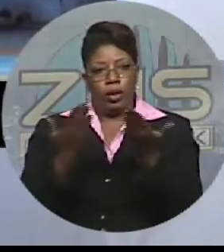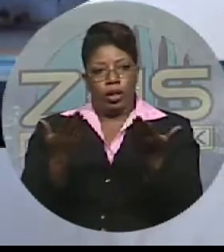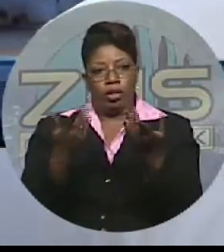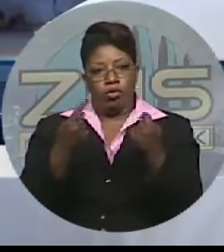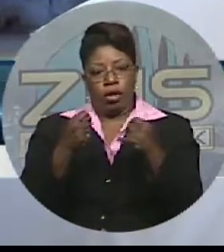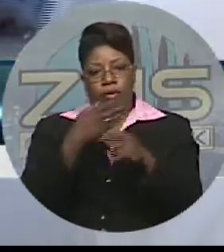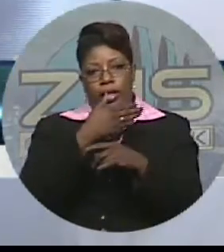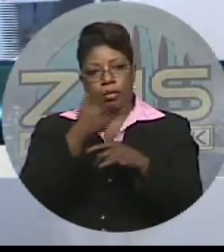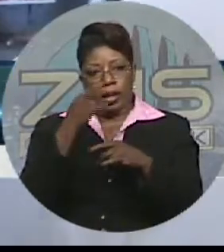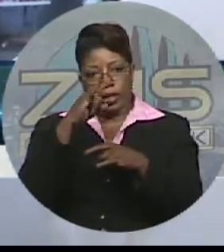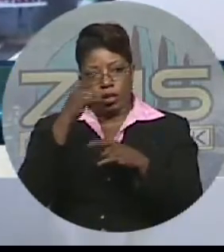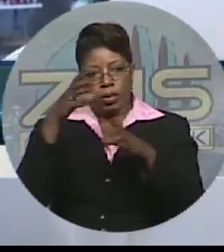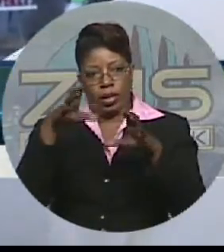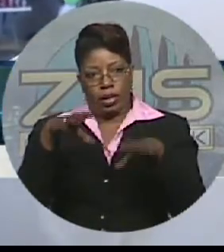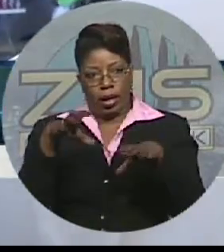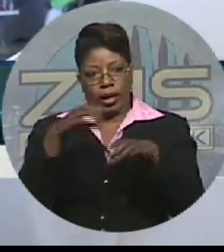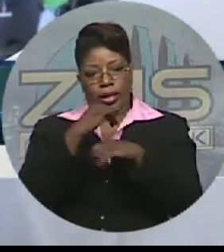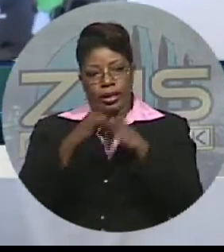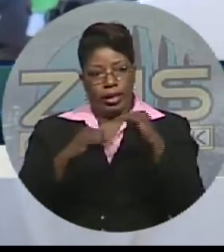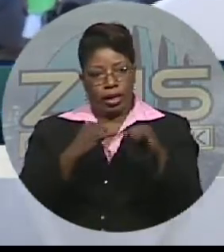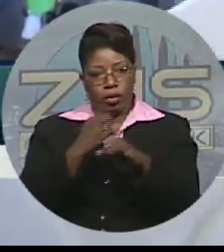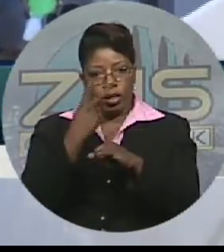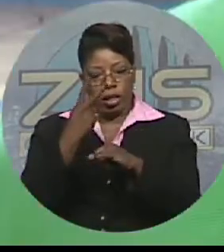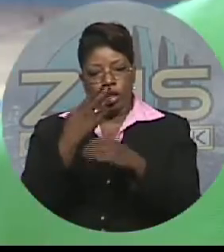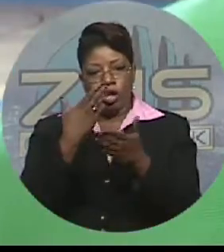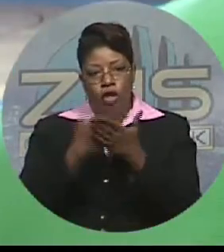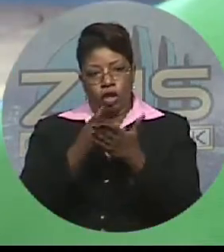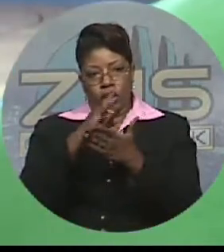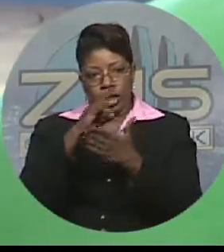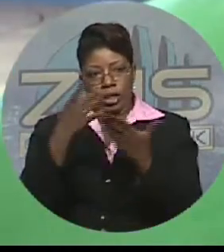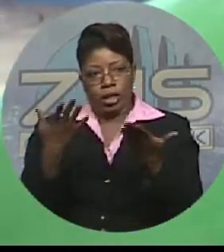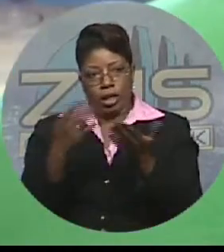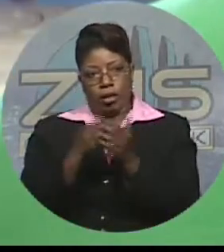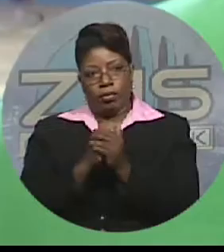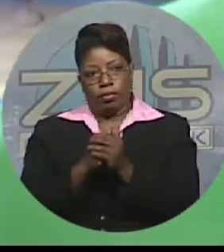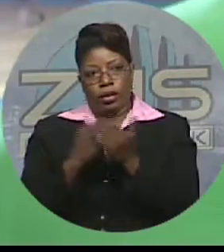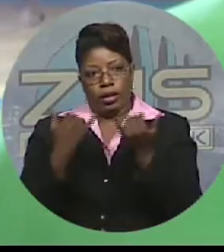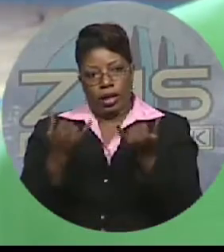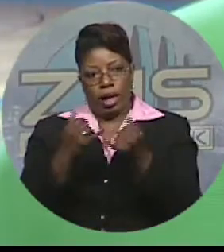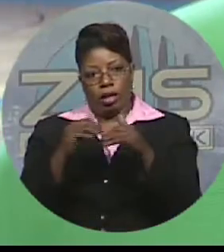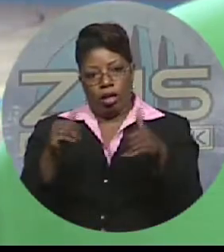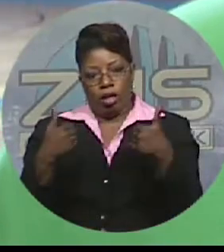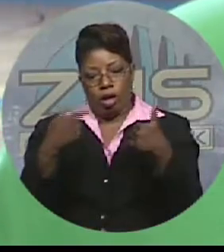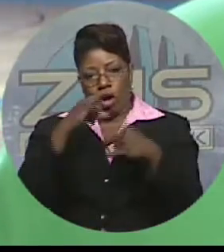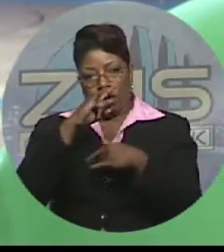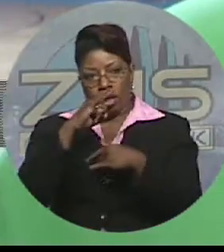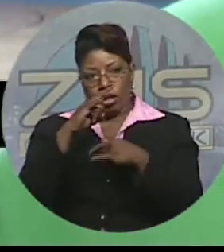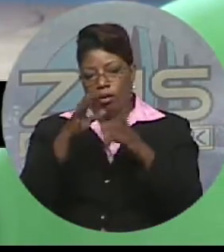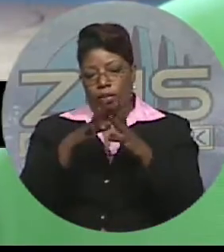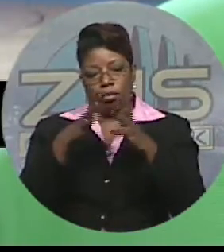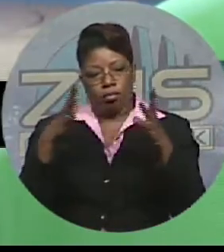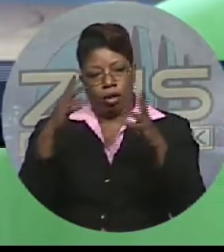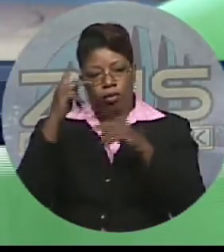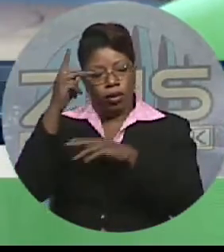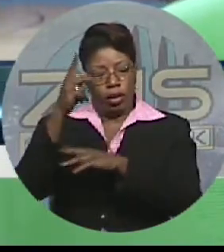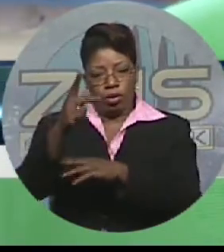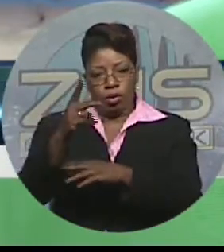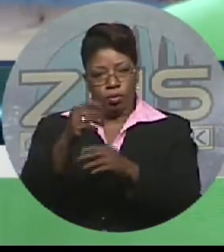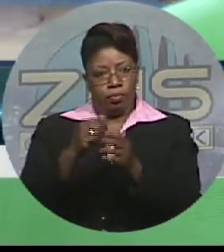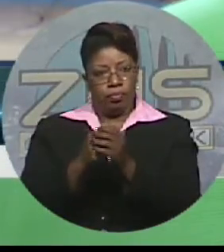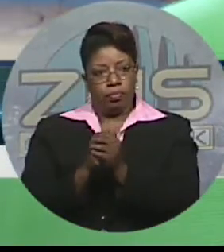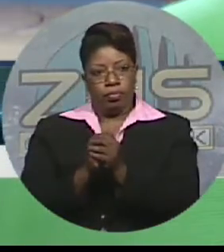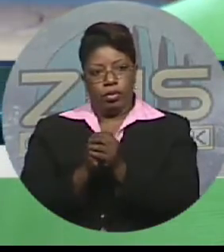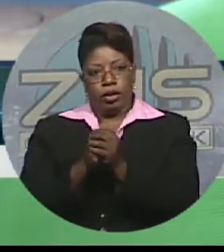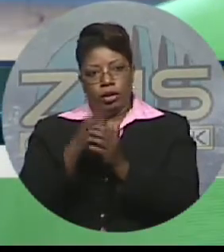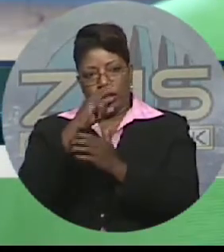can internationally, and we see some good kids here. The young kids have tremendous potential. You know, those